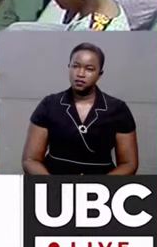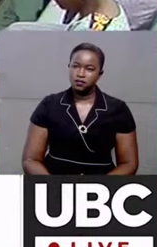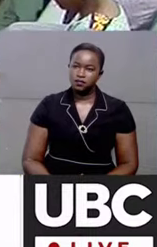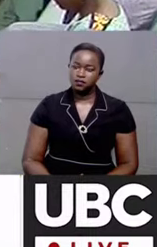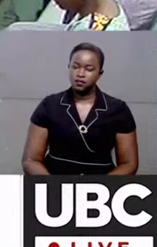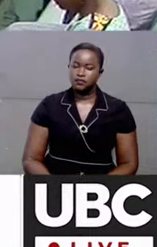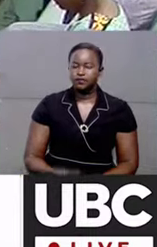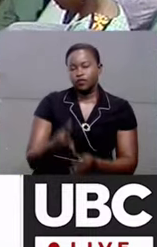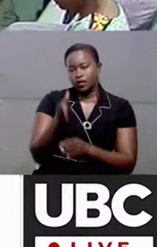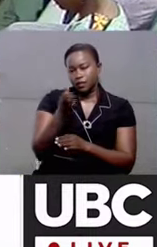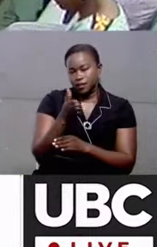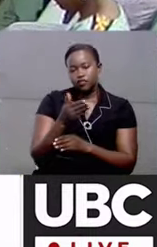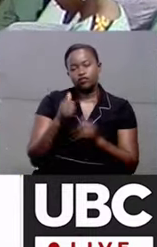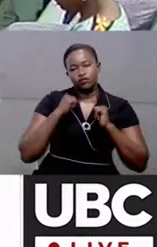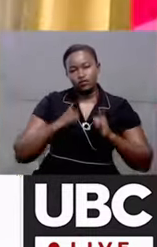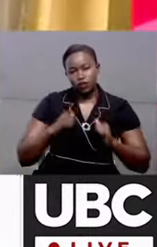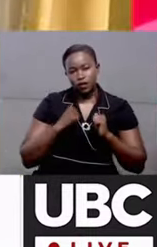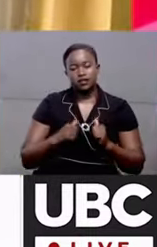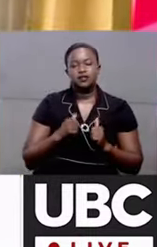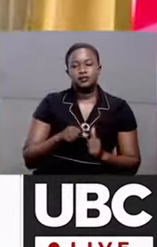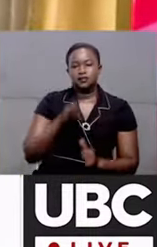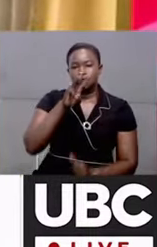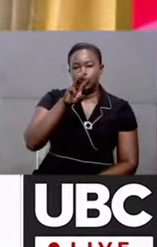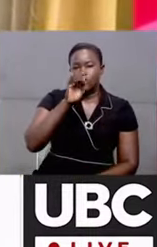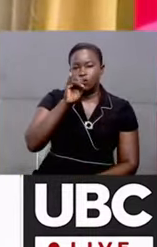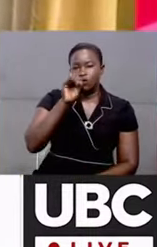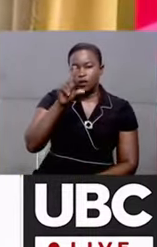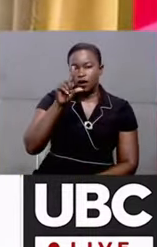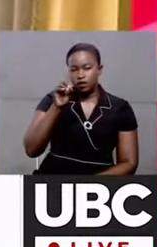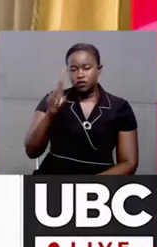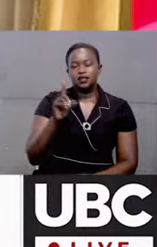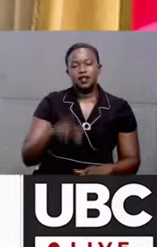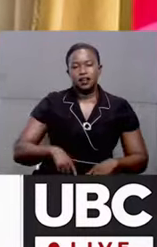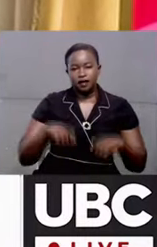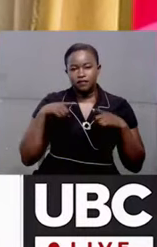Trade, Minister of Tourism, Wildlife and Antiquities.